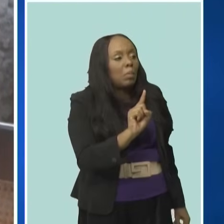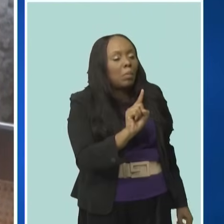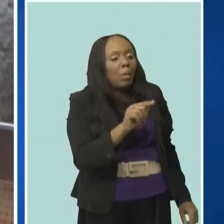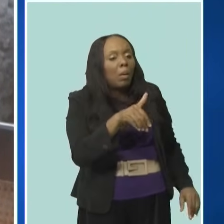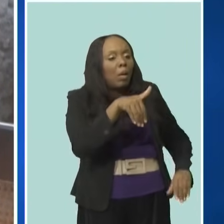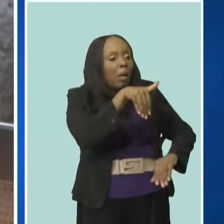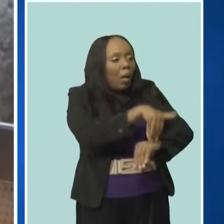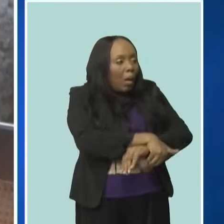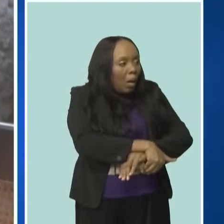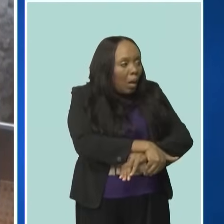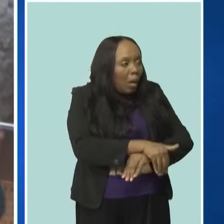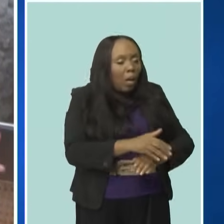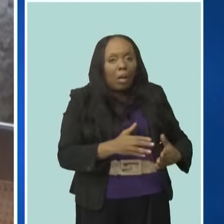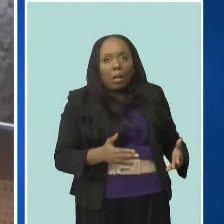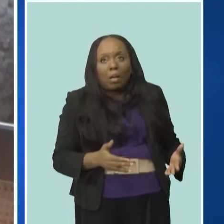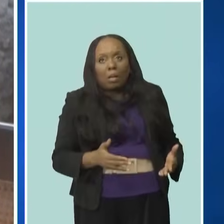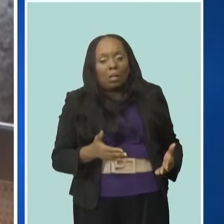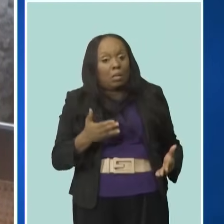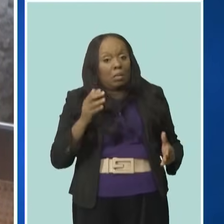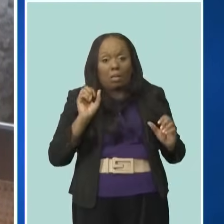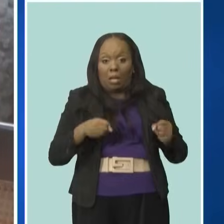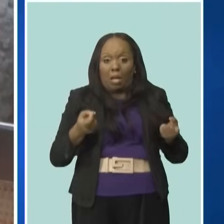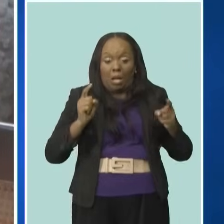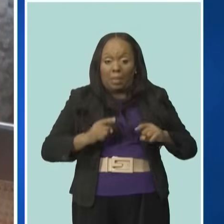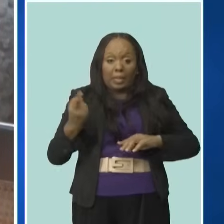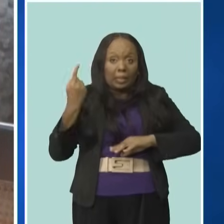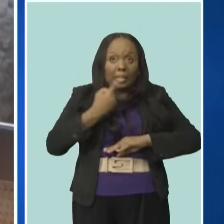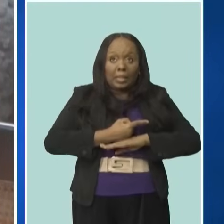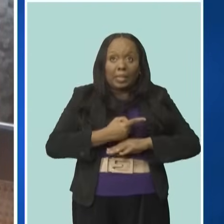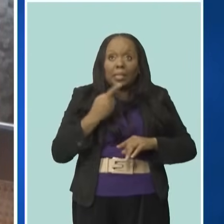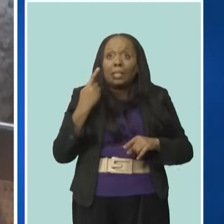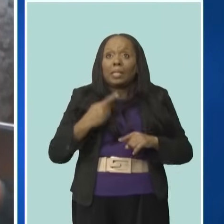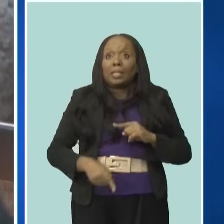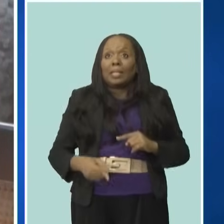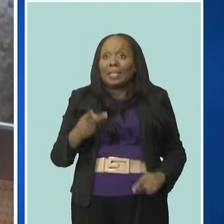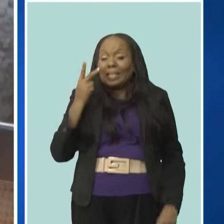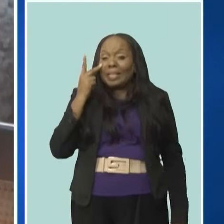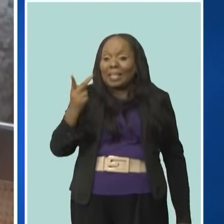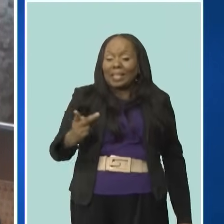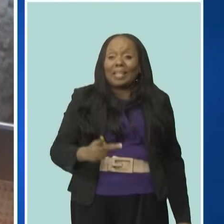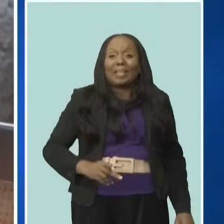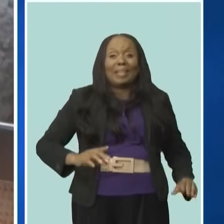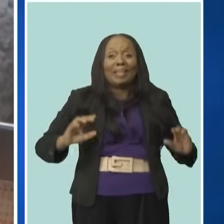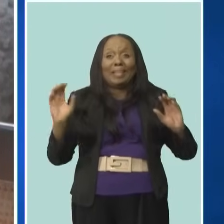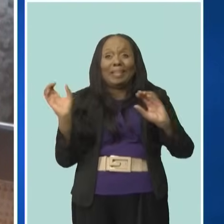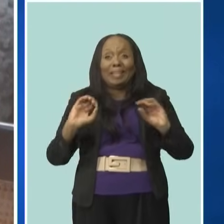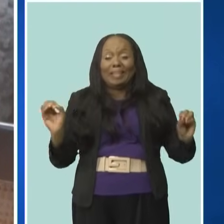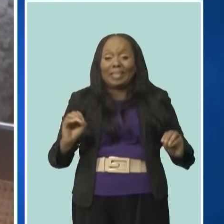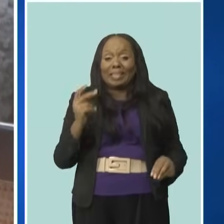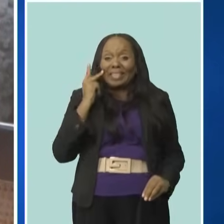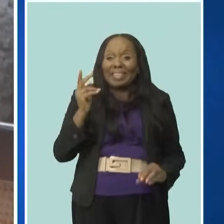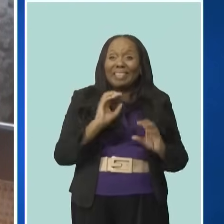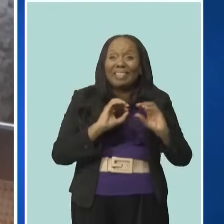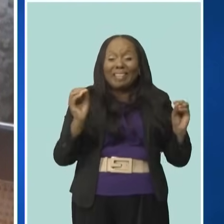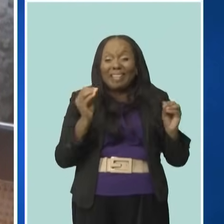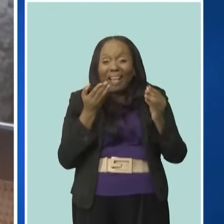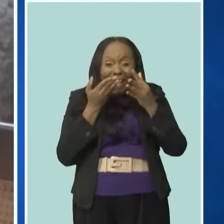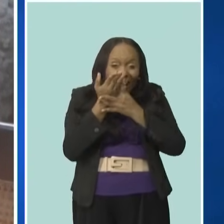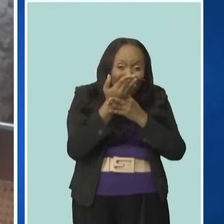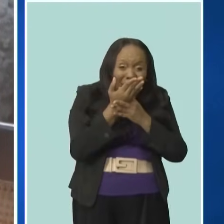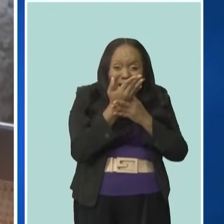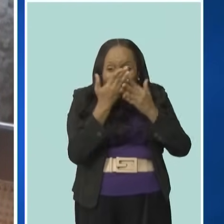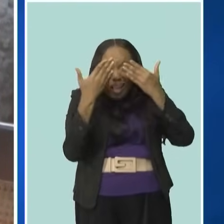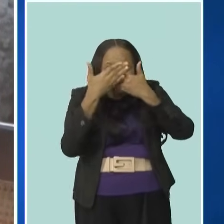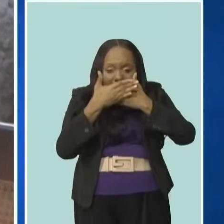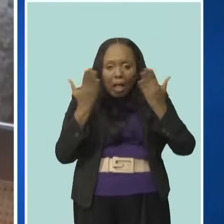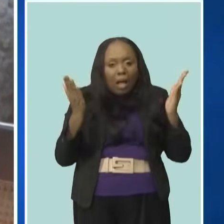night, worse yet, but it can happen in the day, we can't see what we are approaching. We have no idea what's on